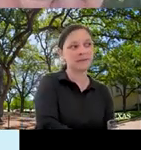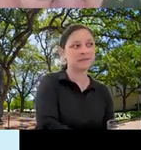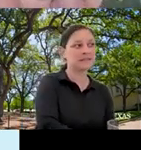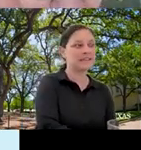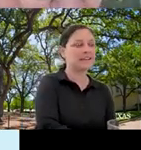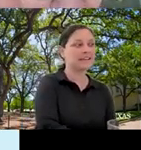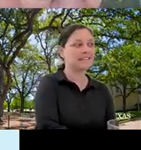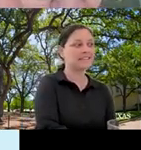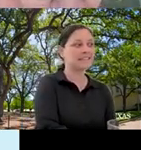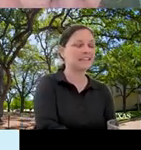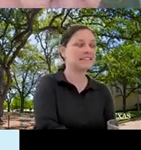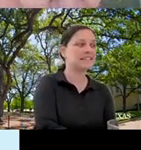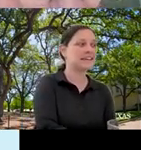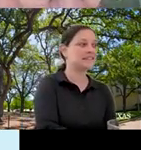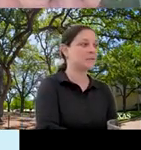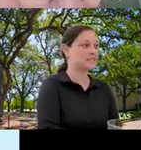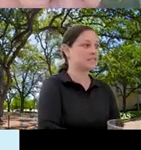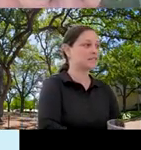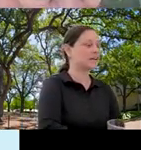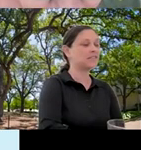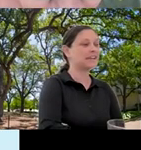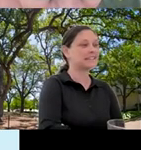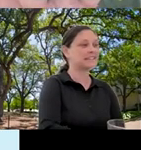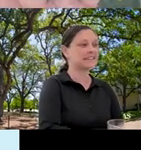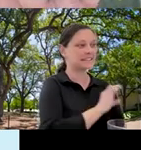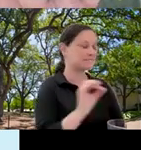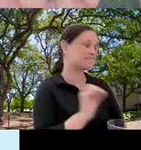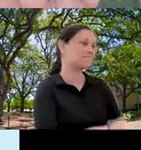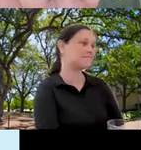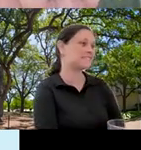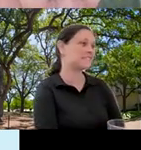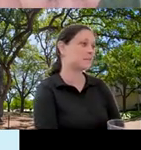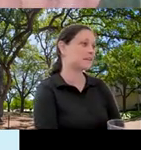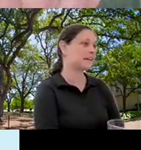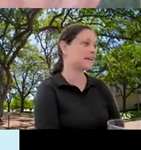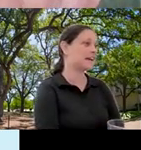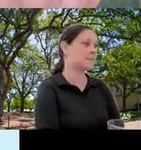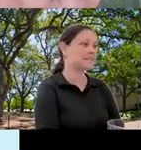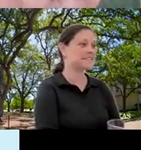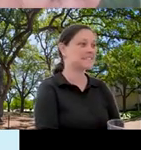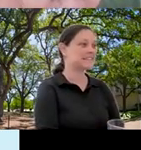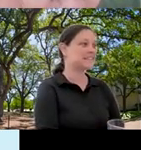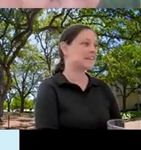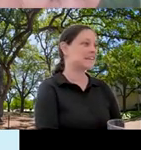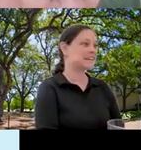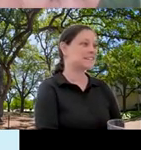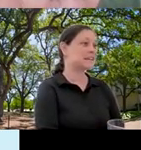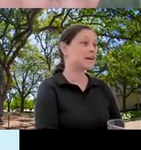you felt that question or that topic